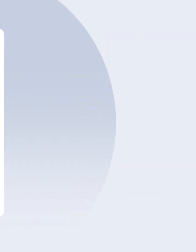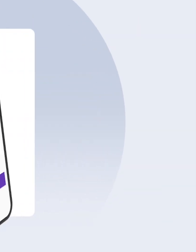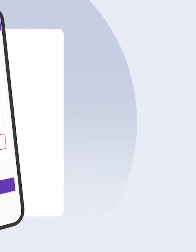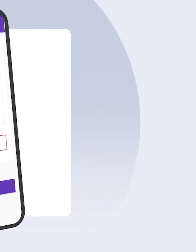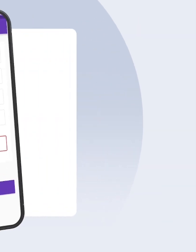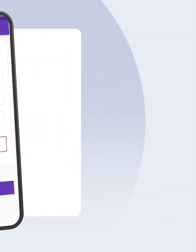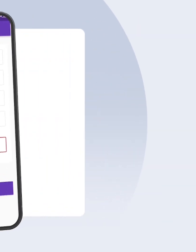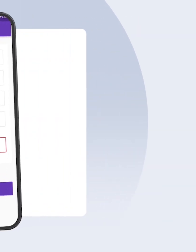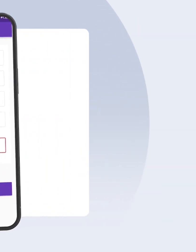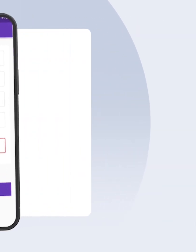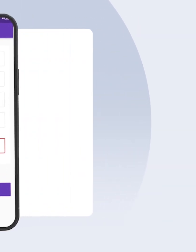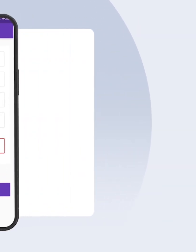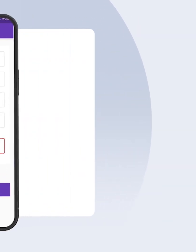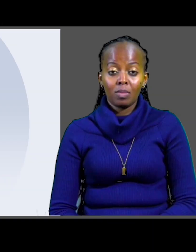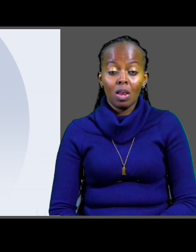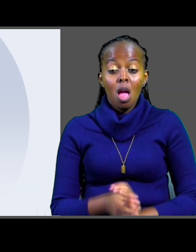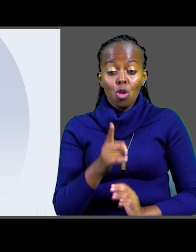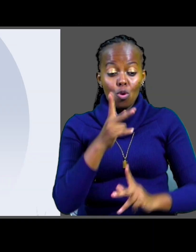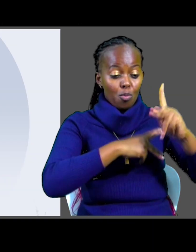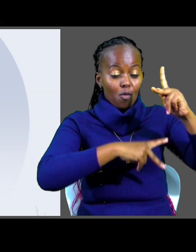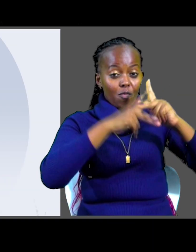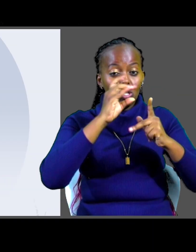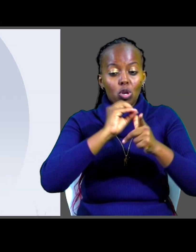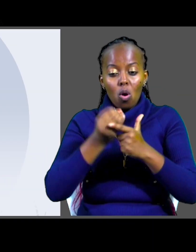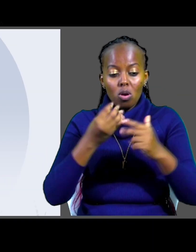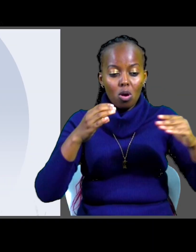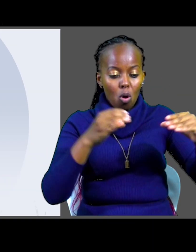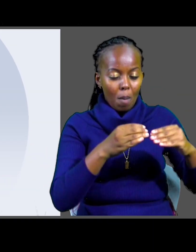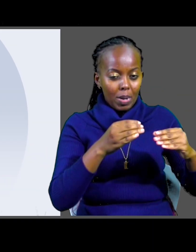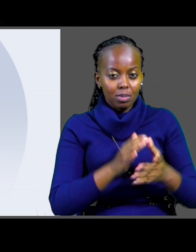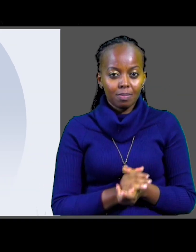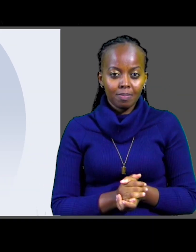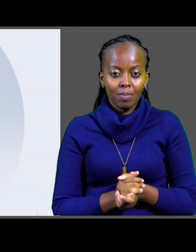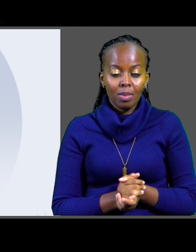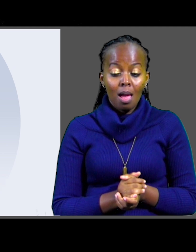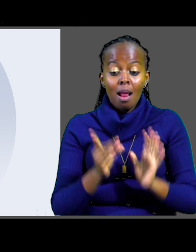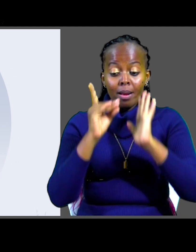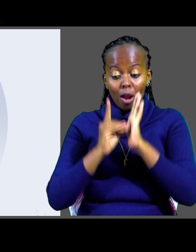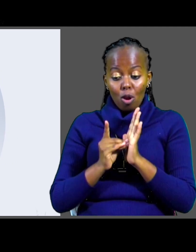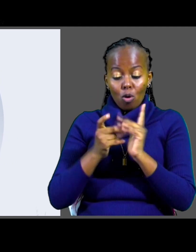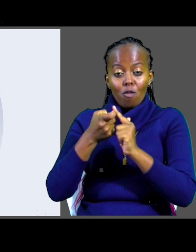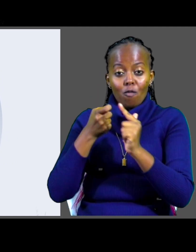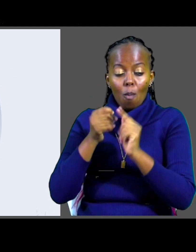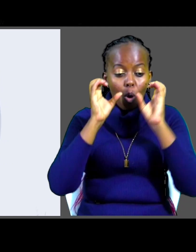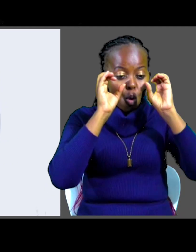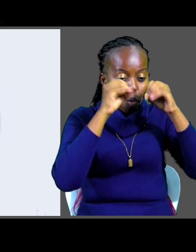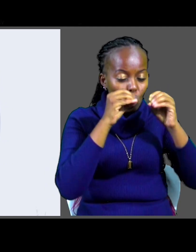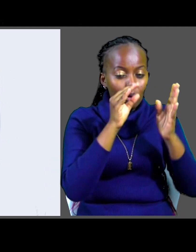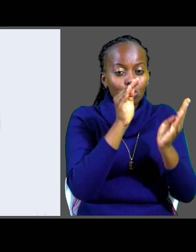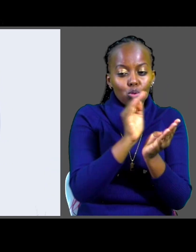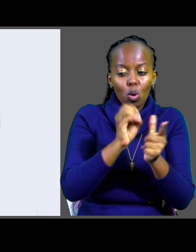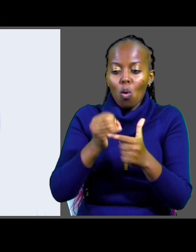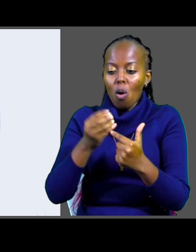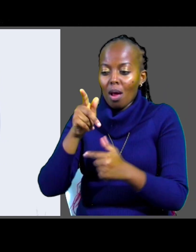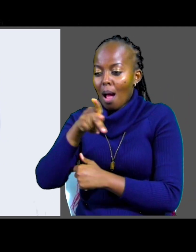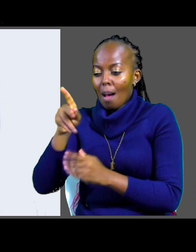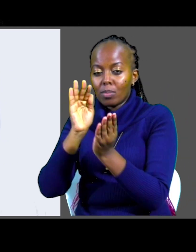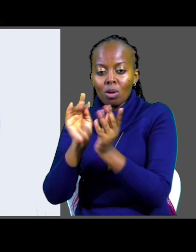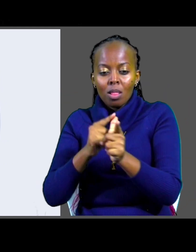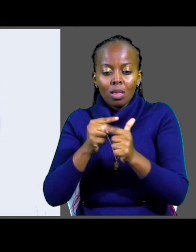paid the moment the app goes and you're able. So we were able to integrate this with the mobile